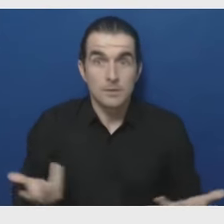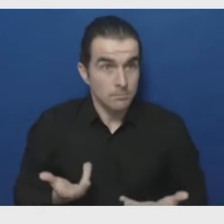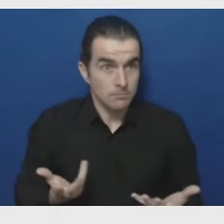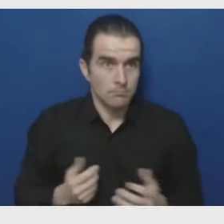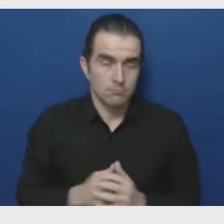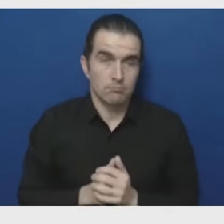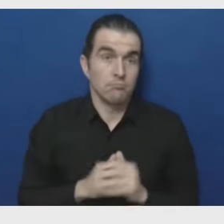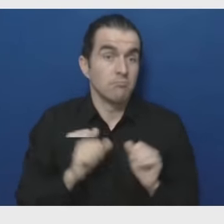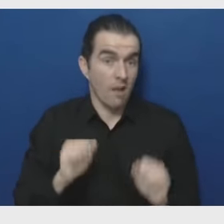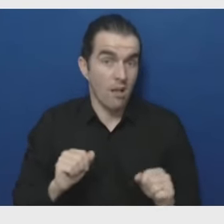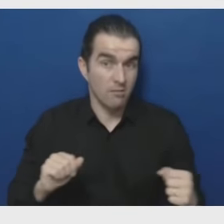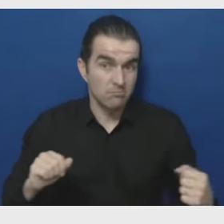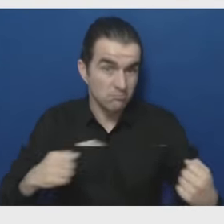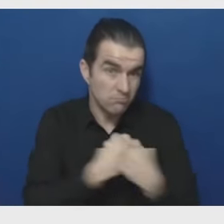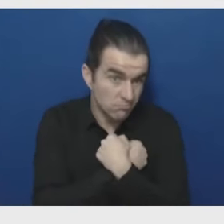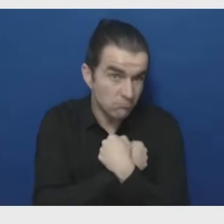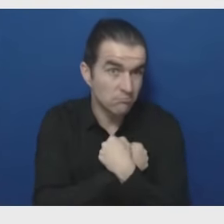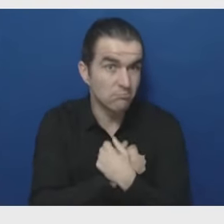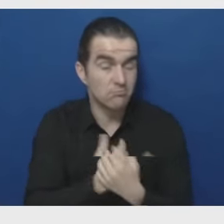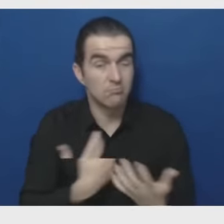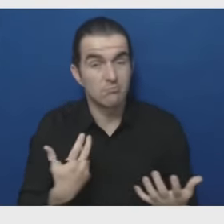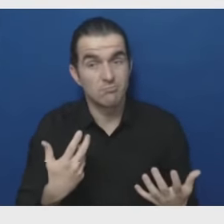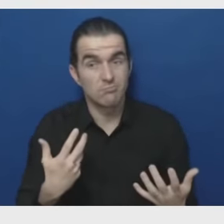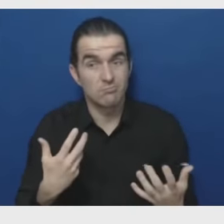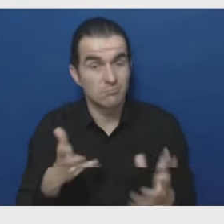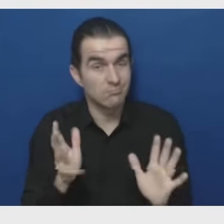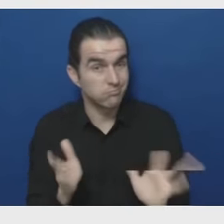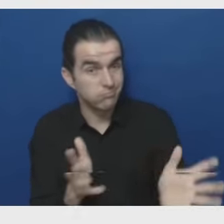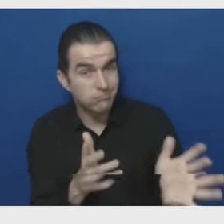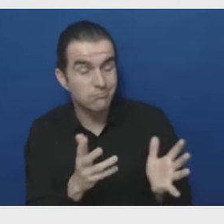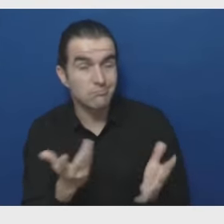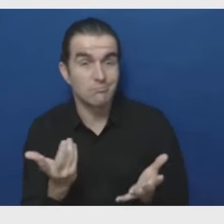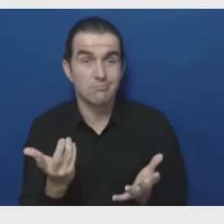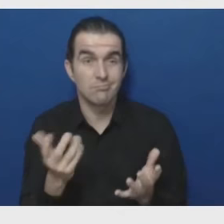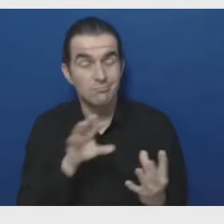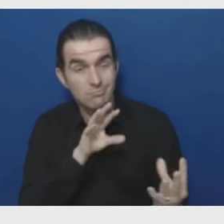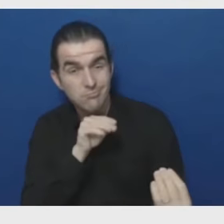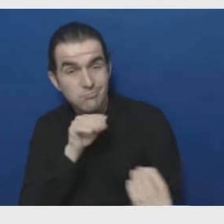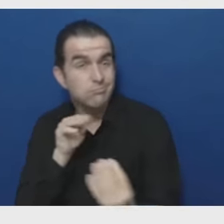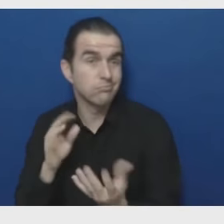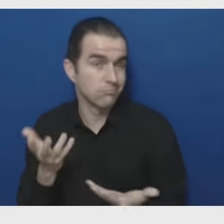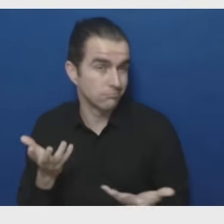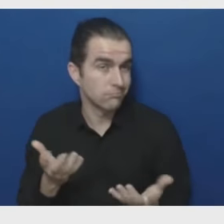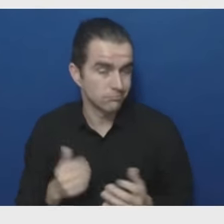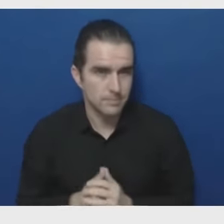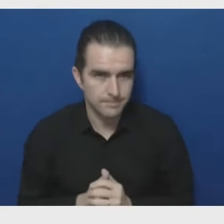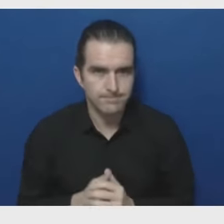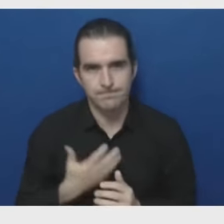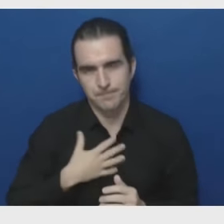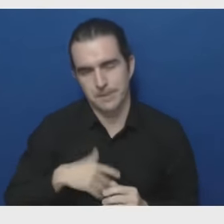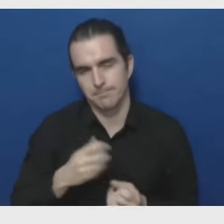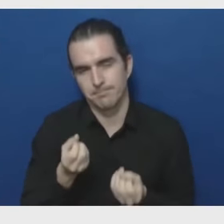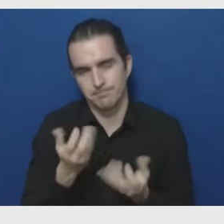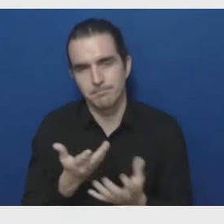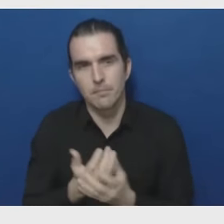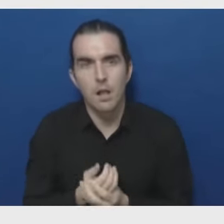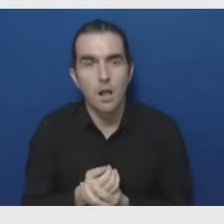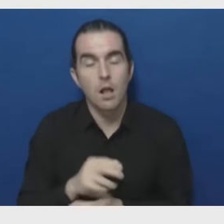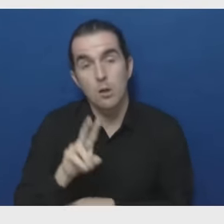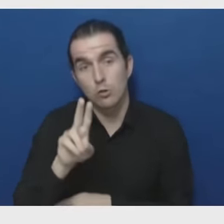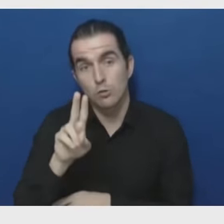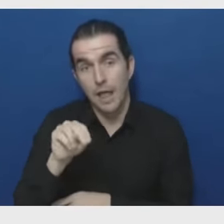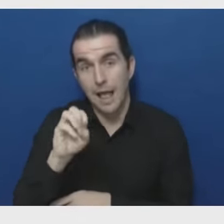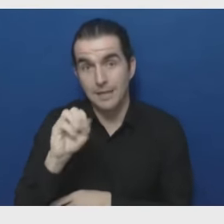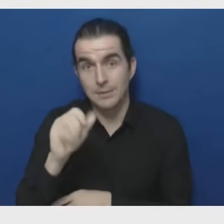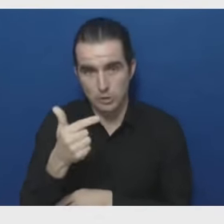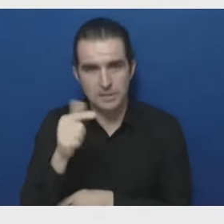different communities, and from different backgrounds as well, to advise him and the UN in their work to drive the